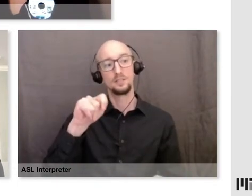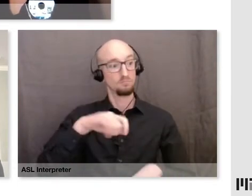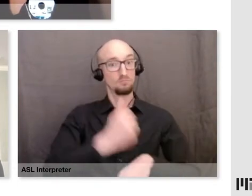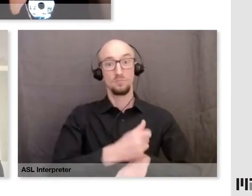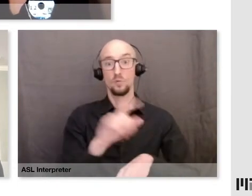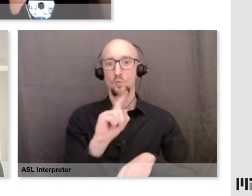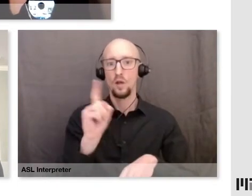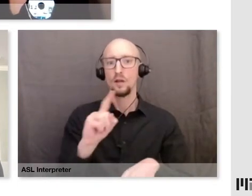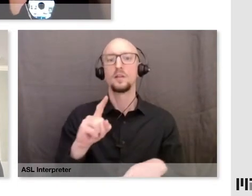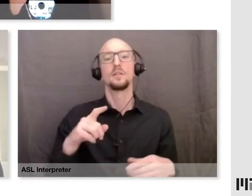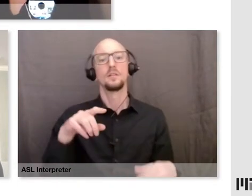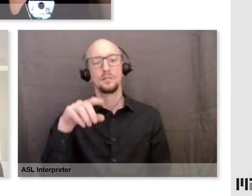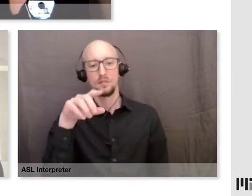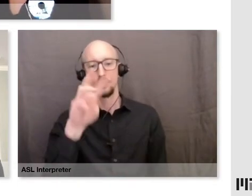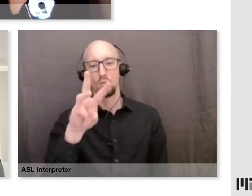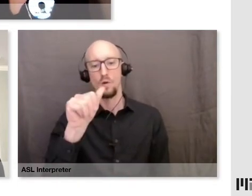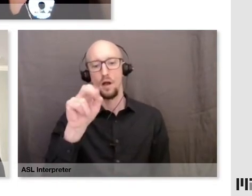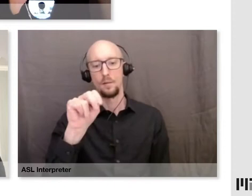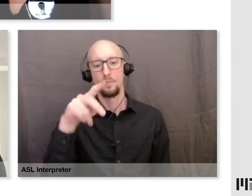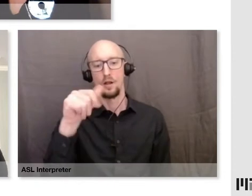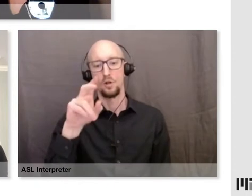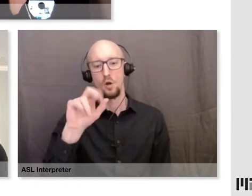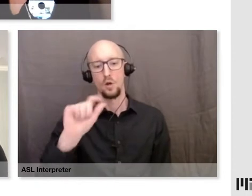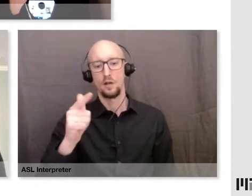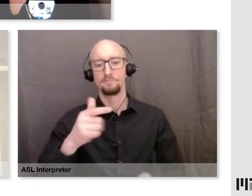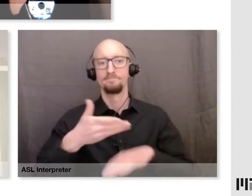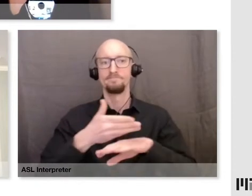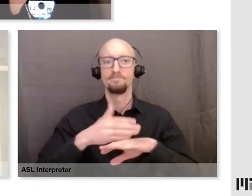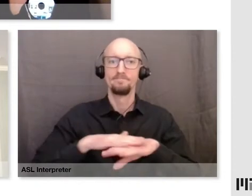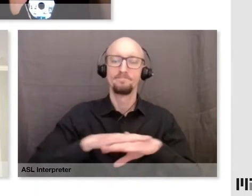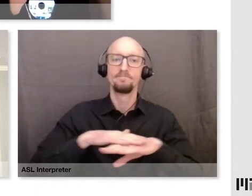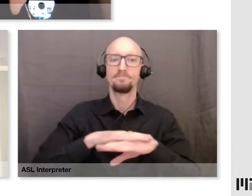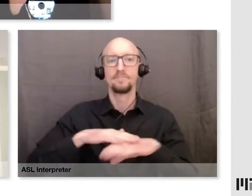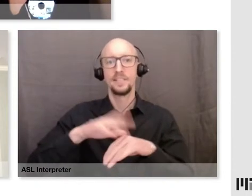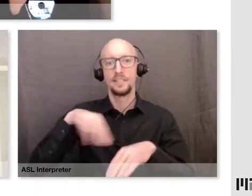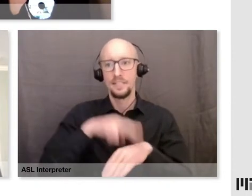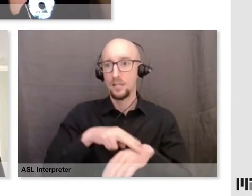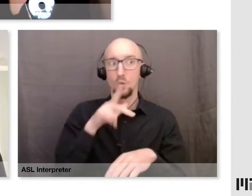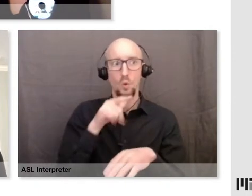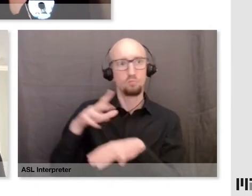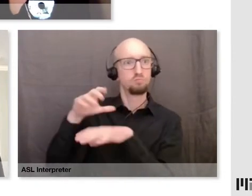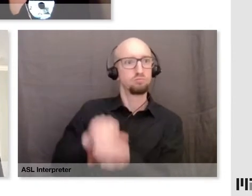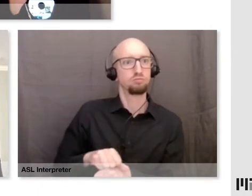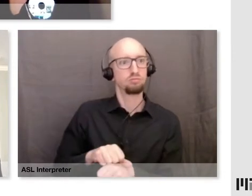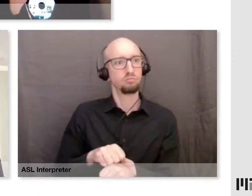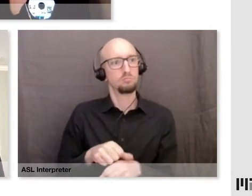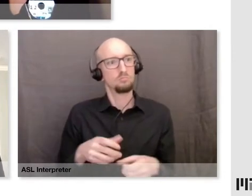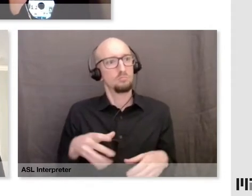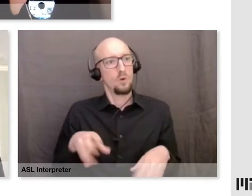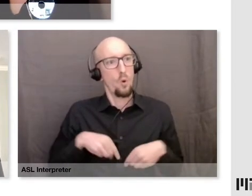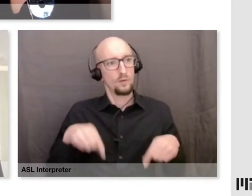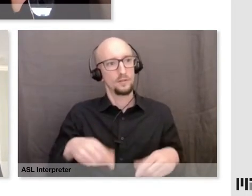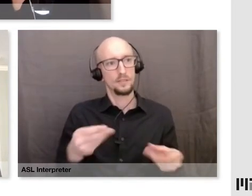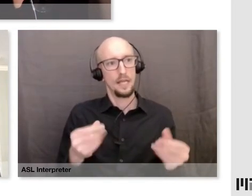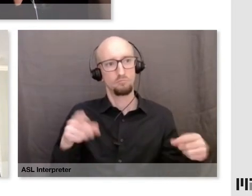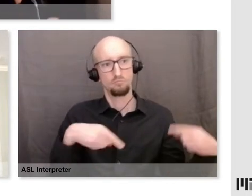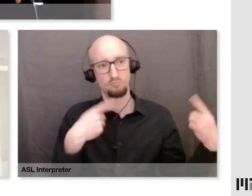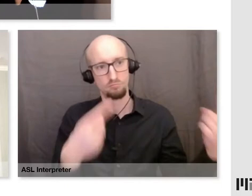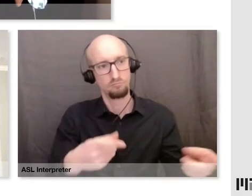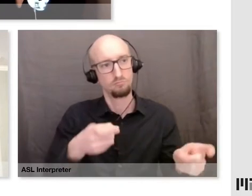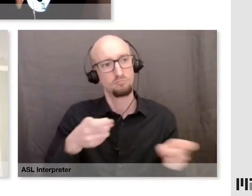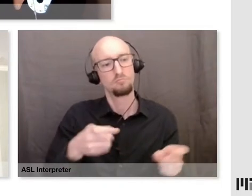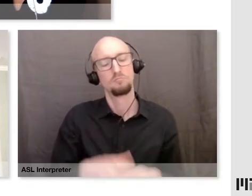of the Wampanoag Nation, traditional stewards of this land. And I want to note, too, that offering an acknowledgement like this through the